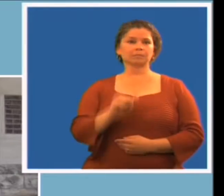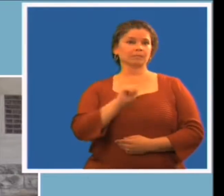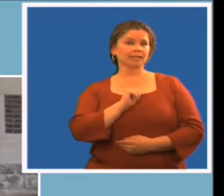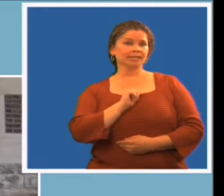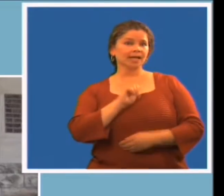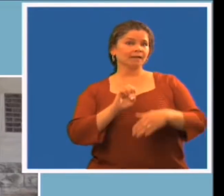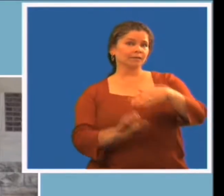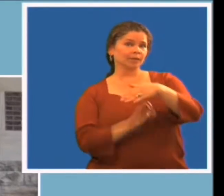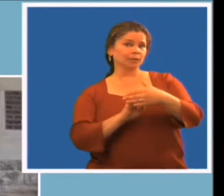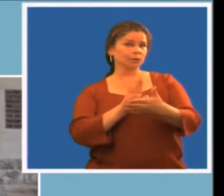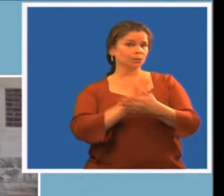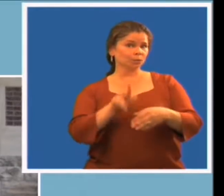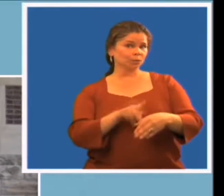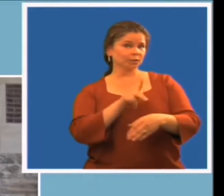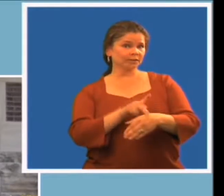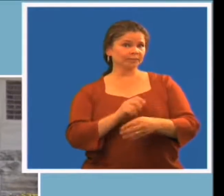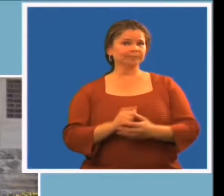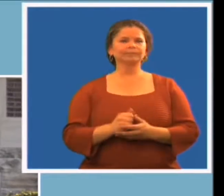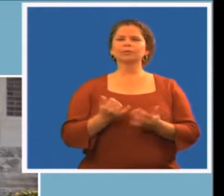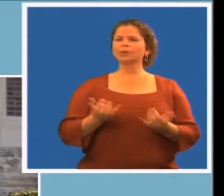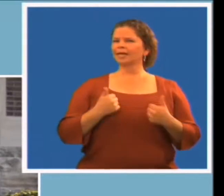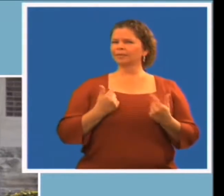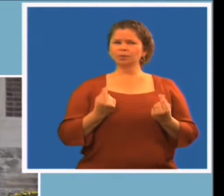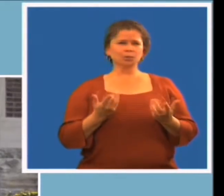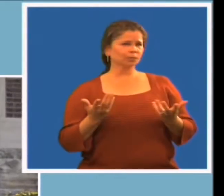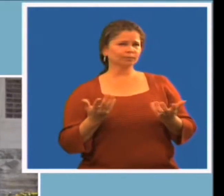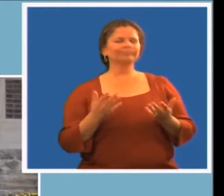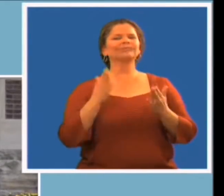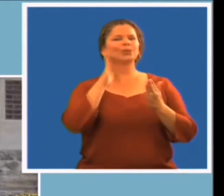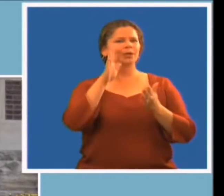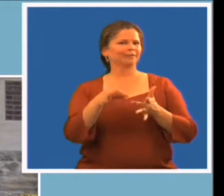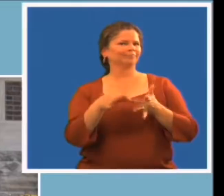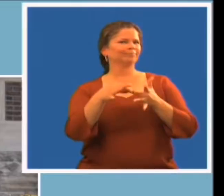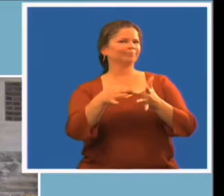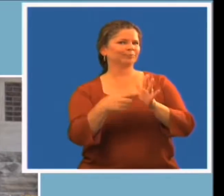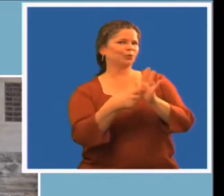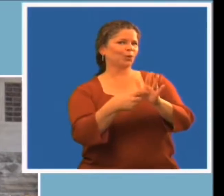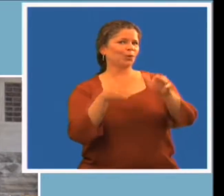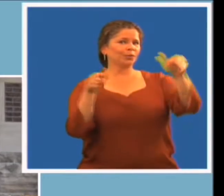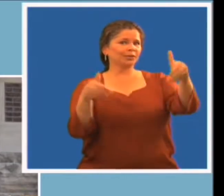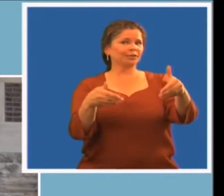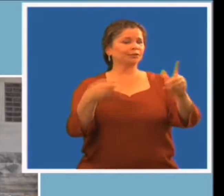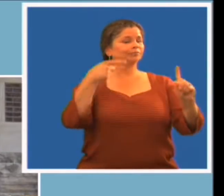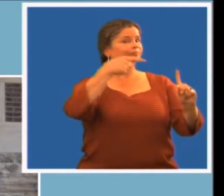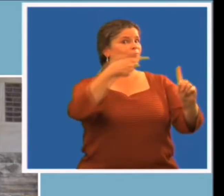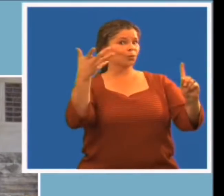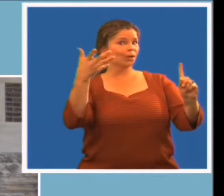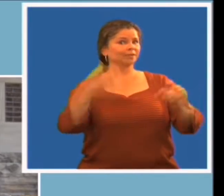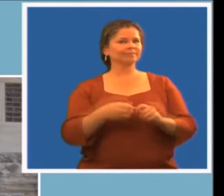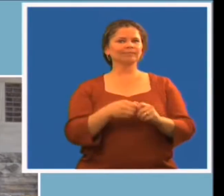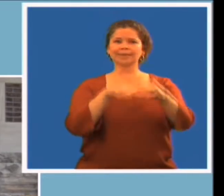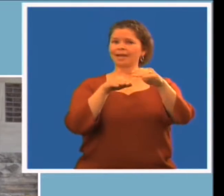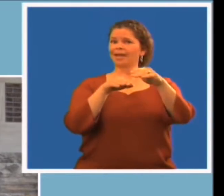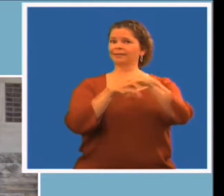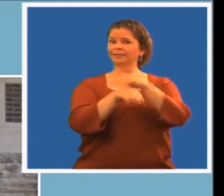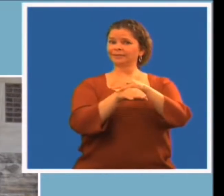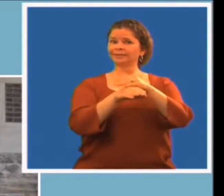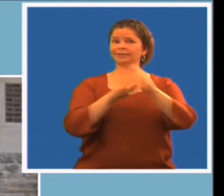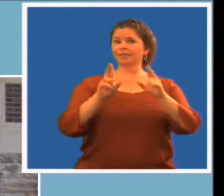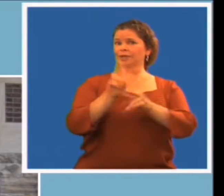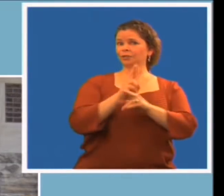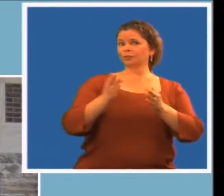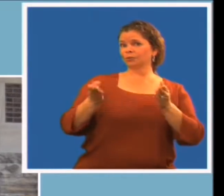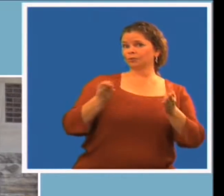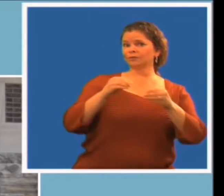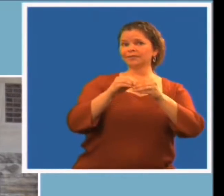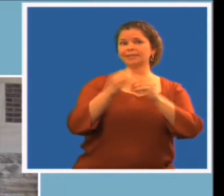Hello and welcome. My name is Carla Robbins and I'm an elementary school principal. Today I'll guide you through an introduction